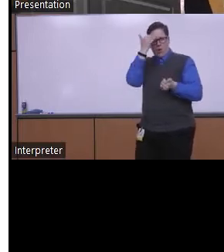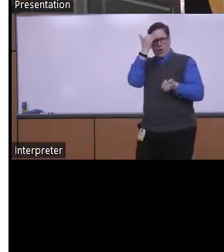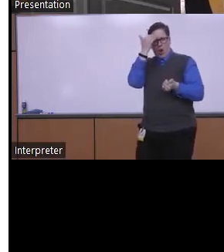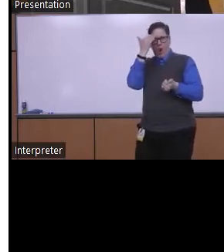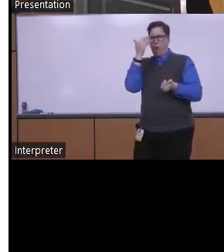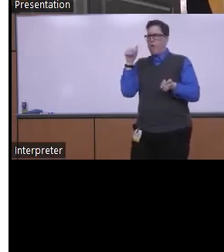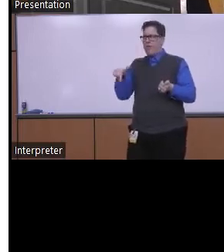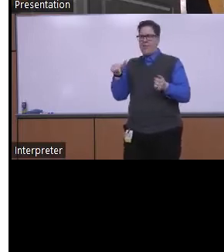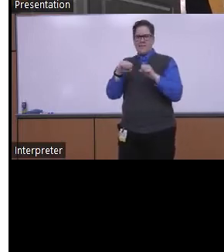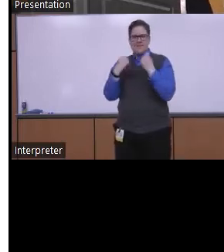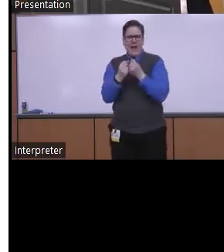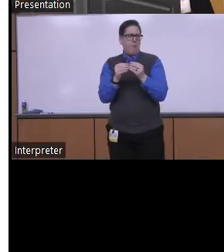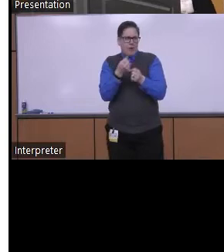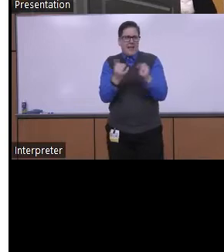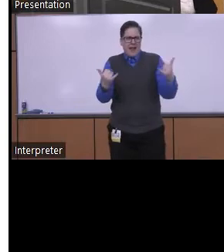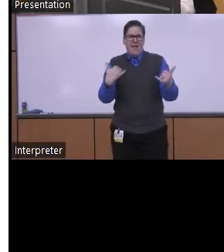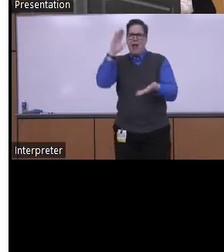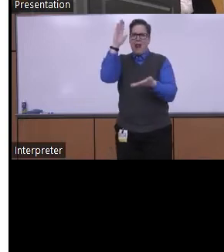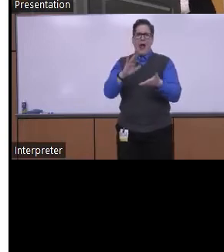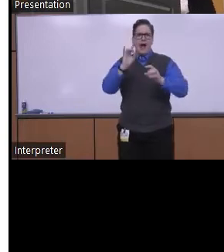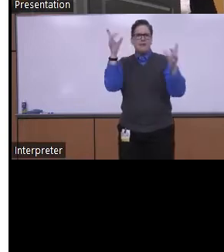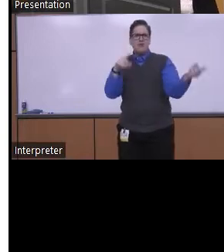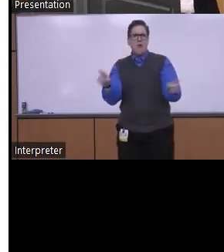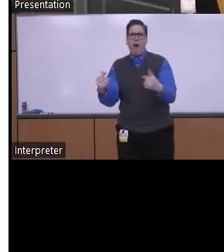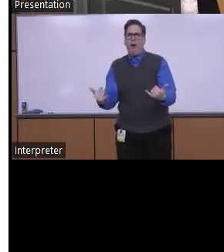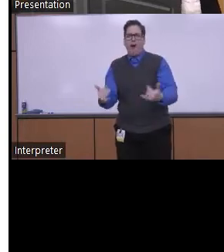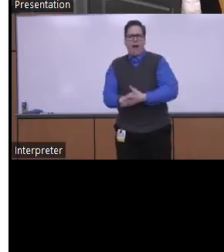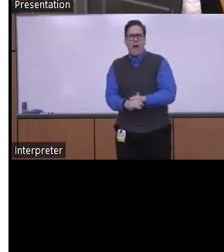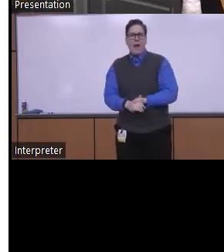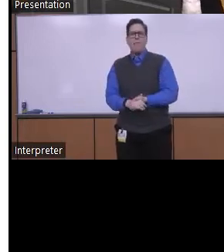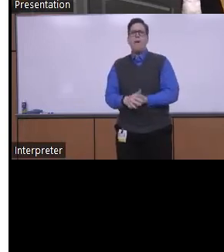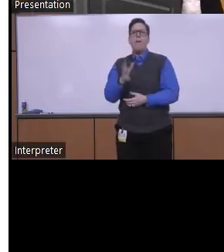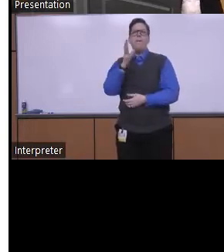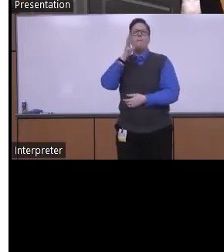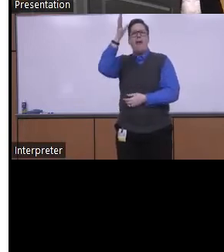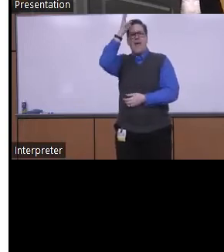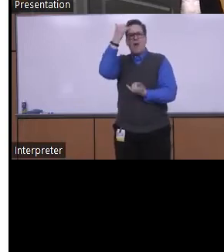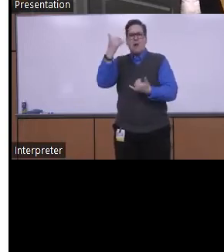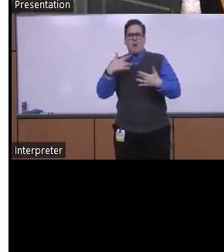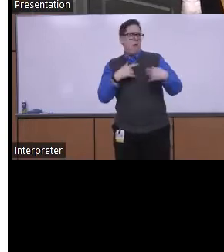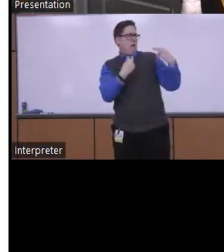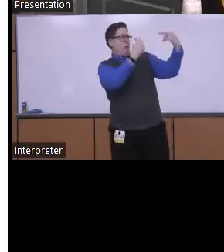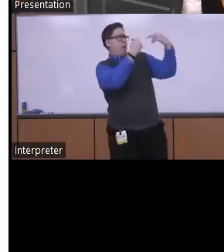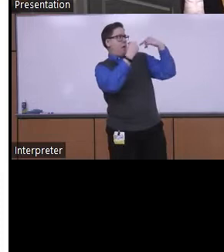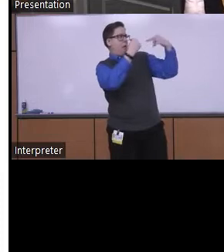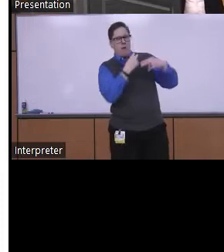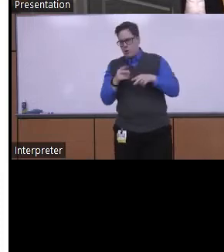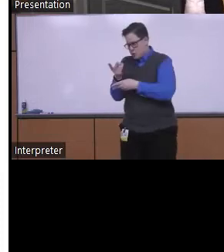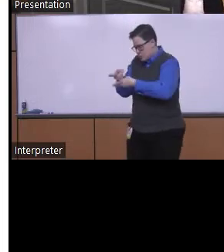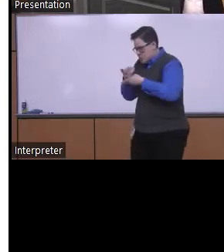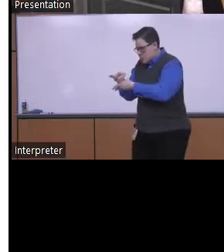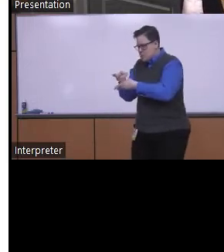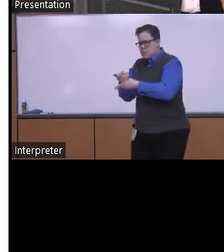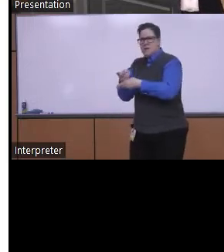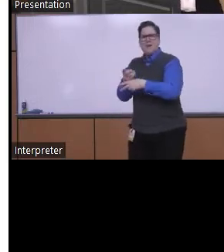is safer with lower rates of violent crime. Parenting has been transformed into a constant role of vigilance and supervision, divorced from